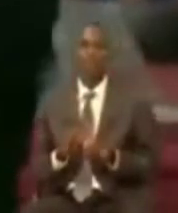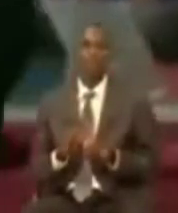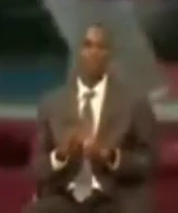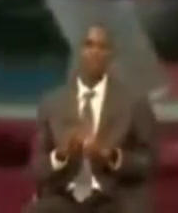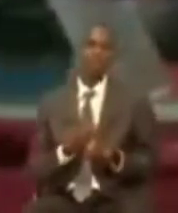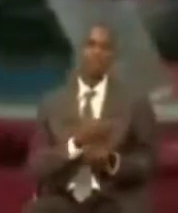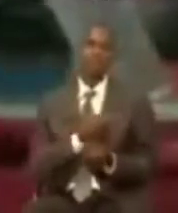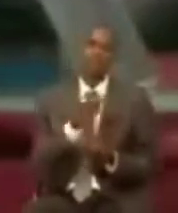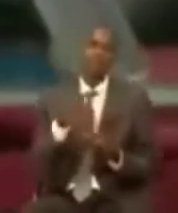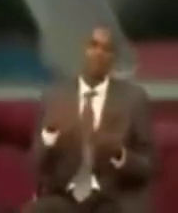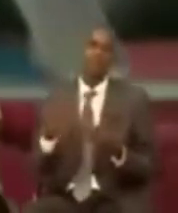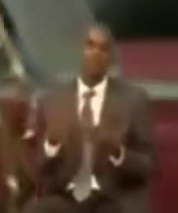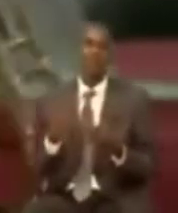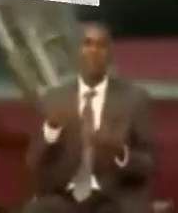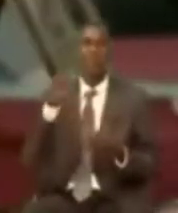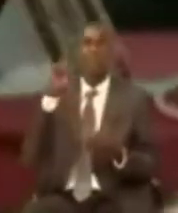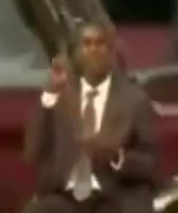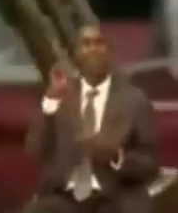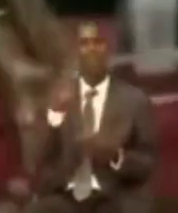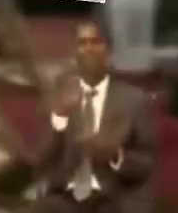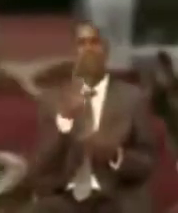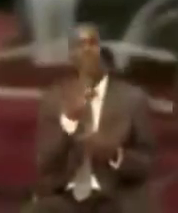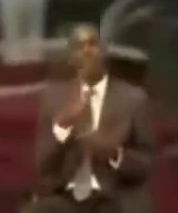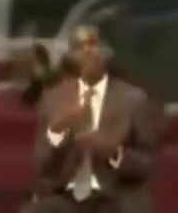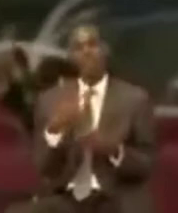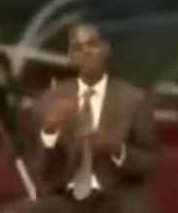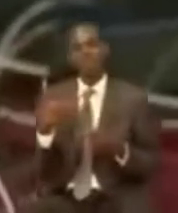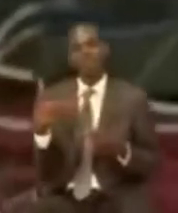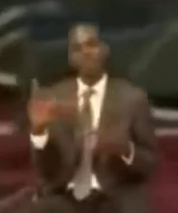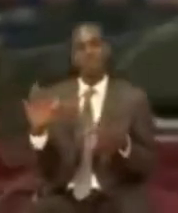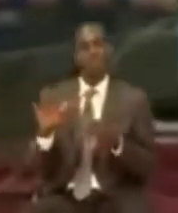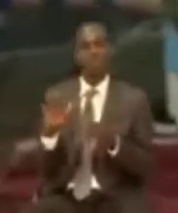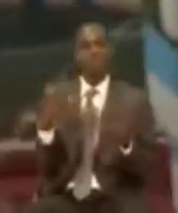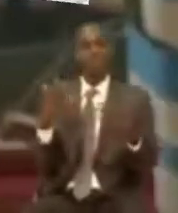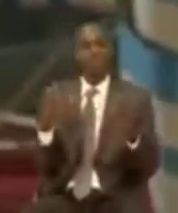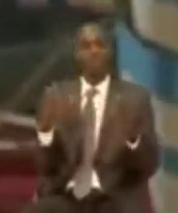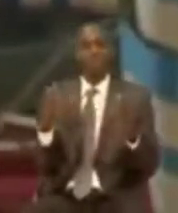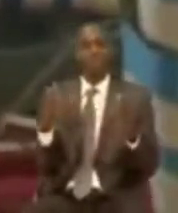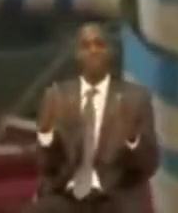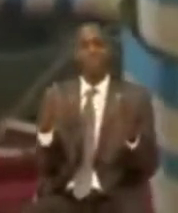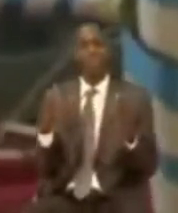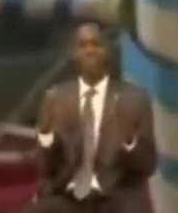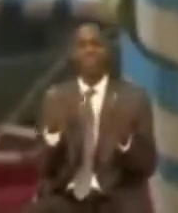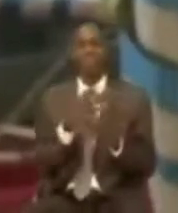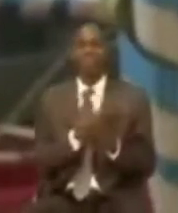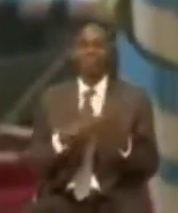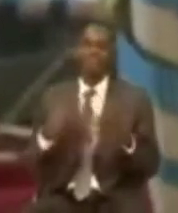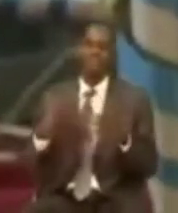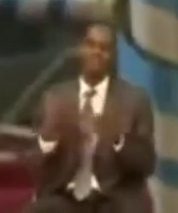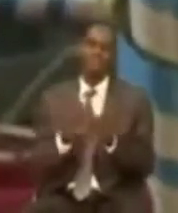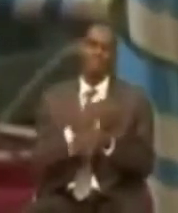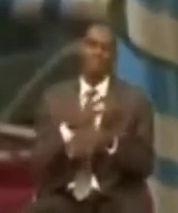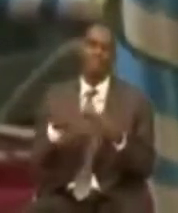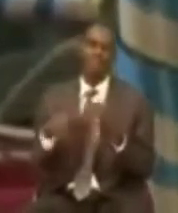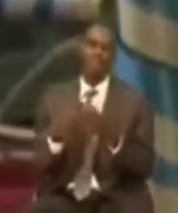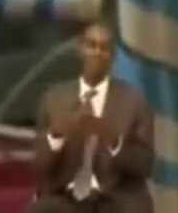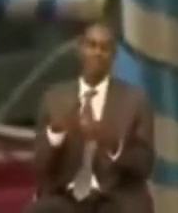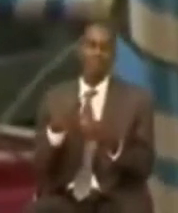When you're done, please take the glory, please take the glory.